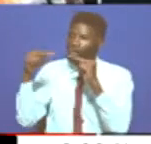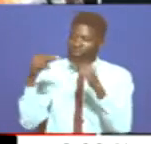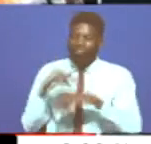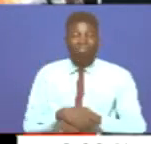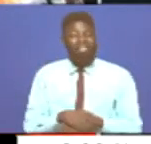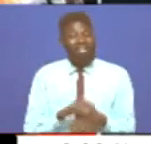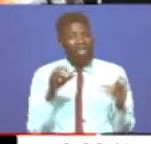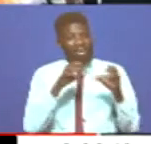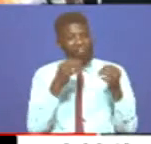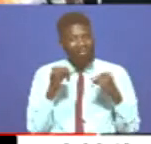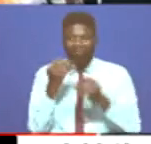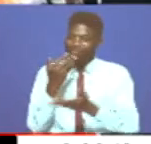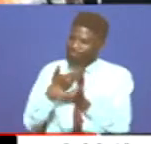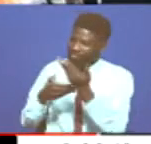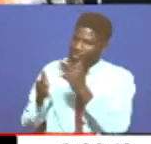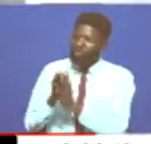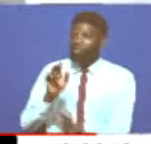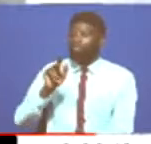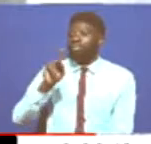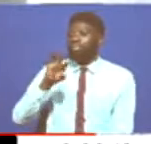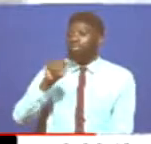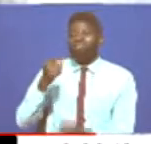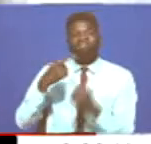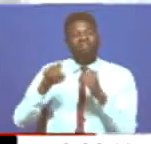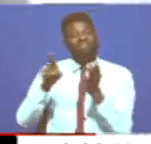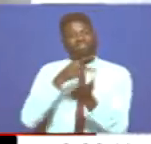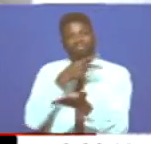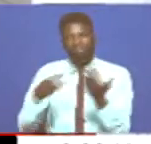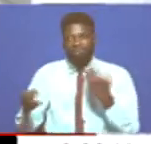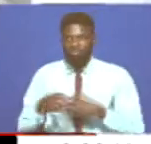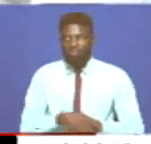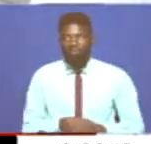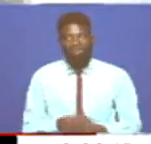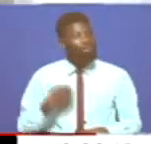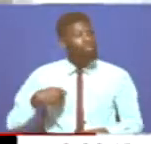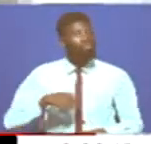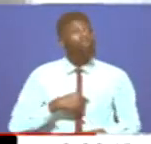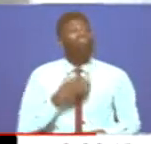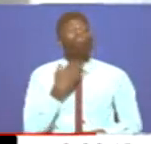failed, according to the CEO. So that now we get back to where we were